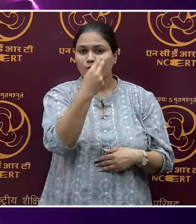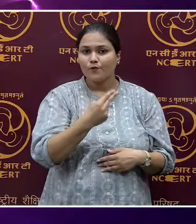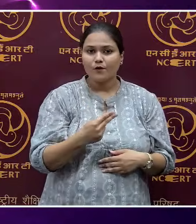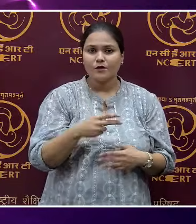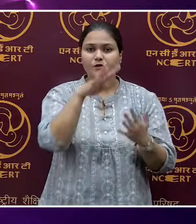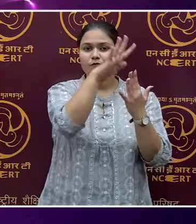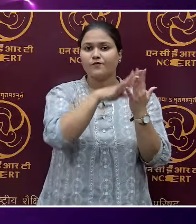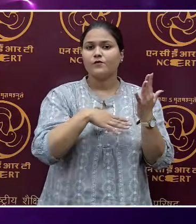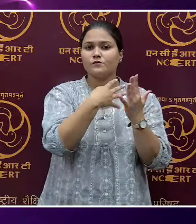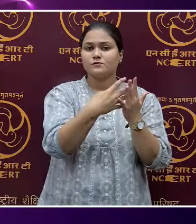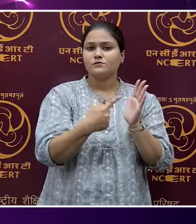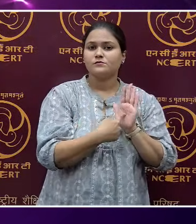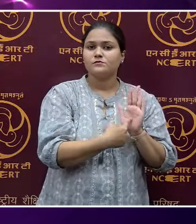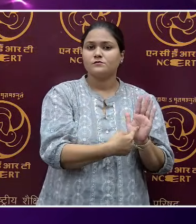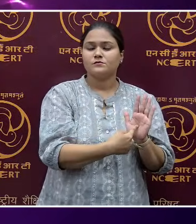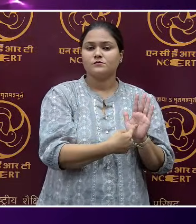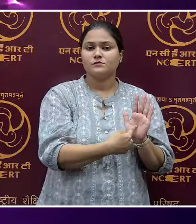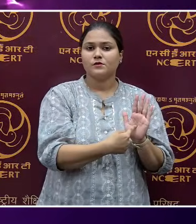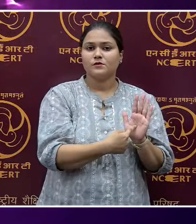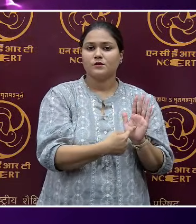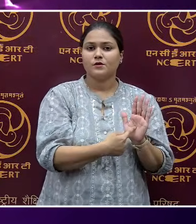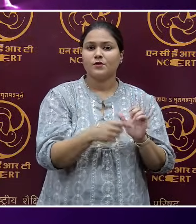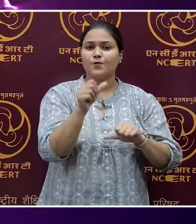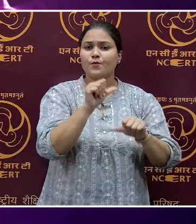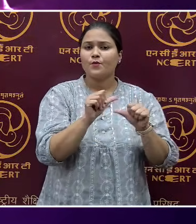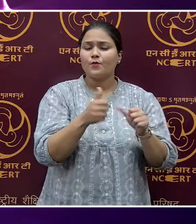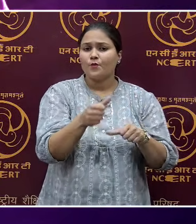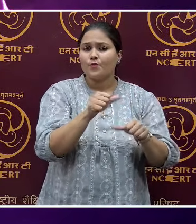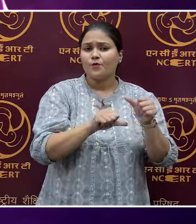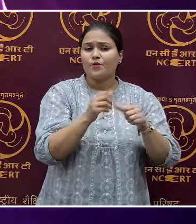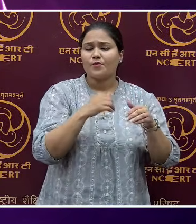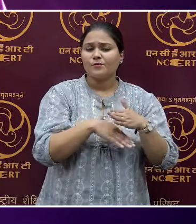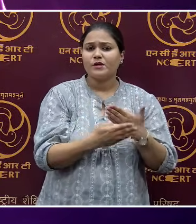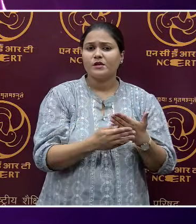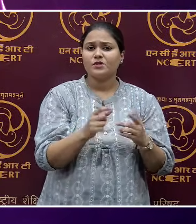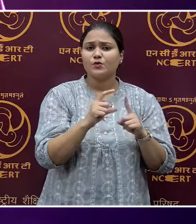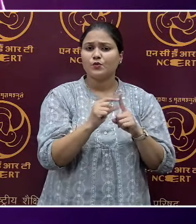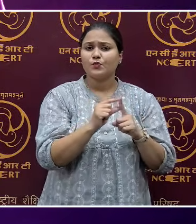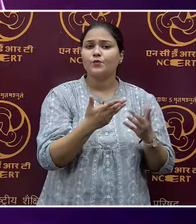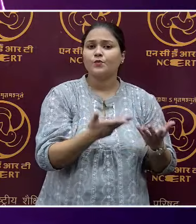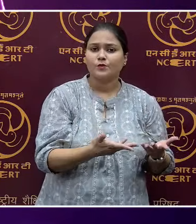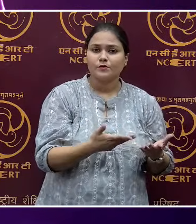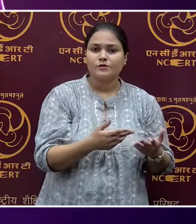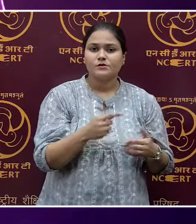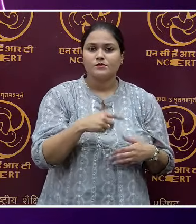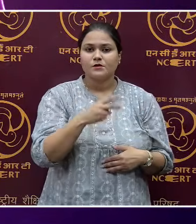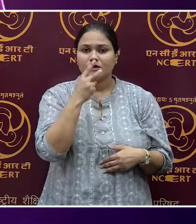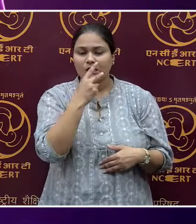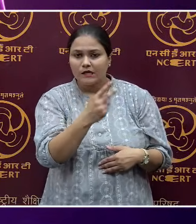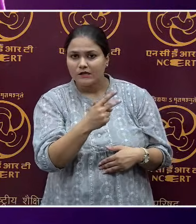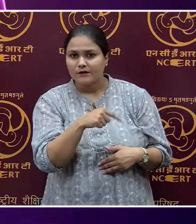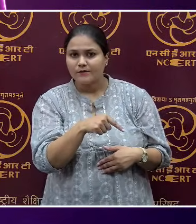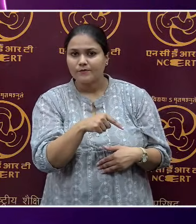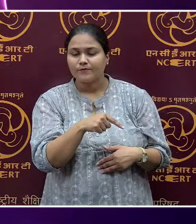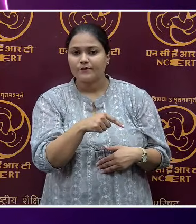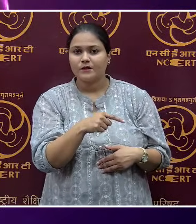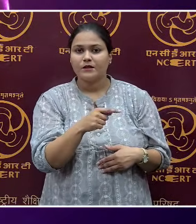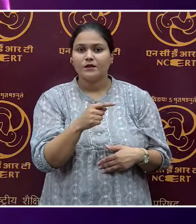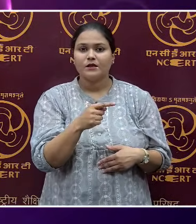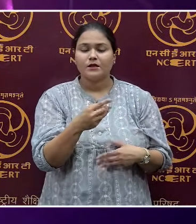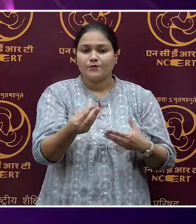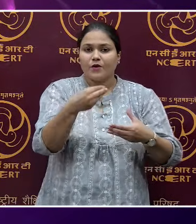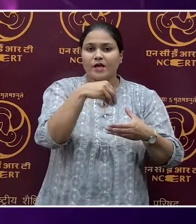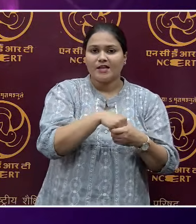actually. You can see what programming is doing here. So here you can see like we have taken a num. This is a input is a function